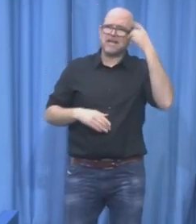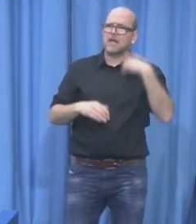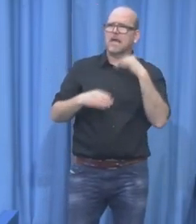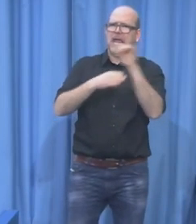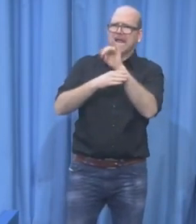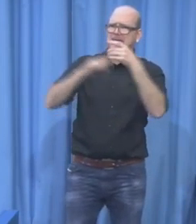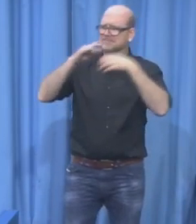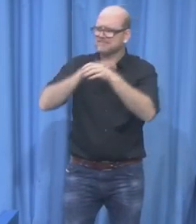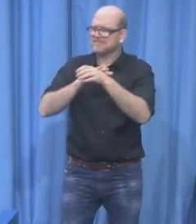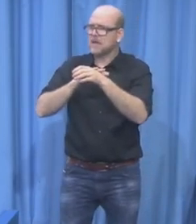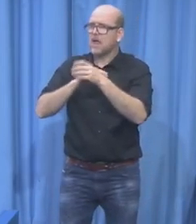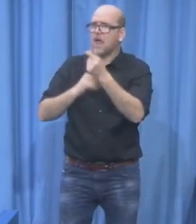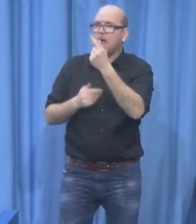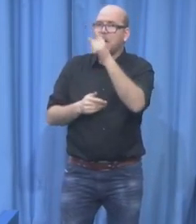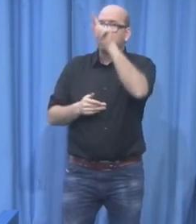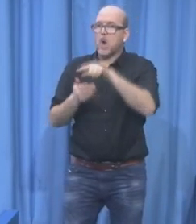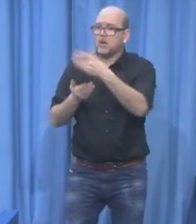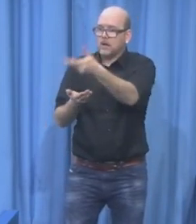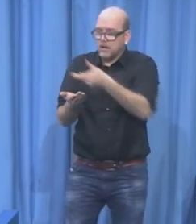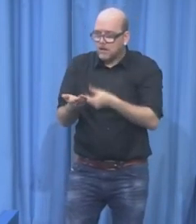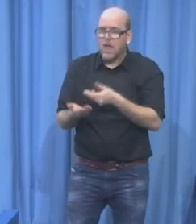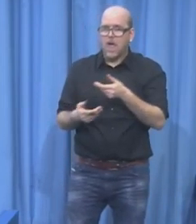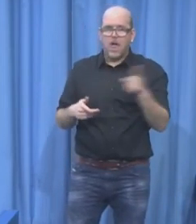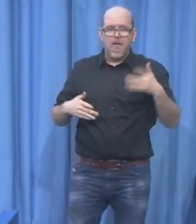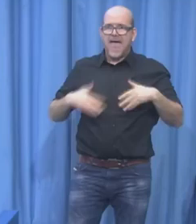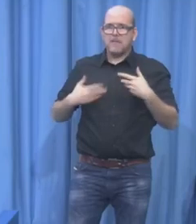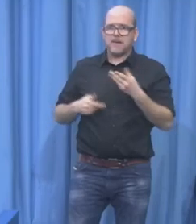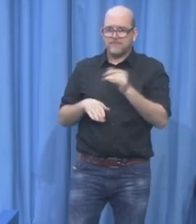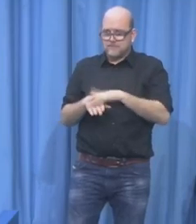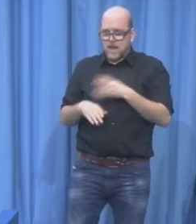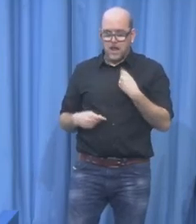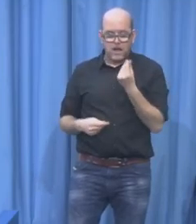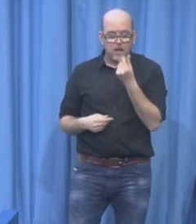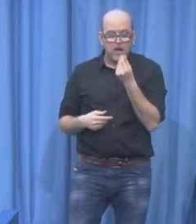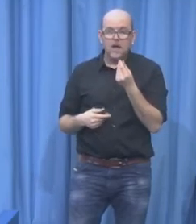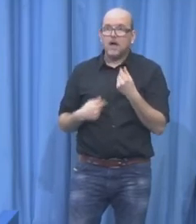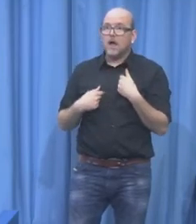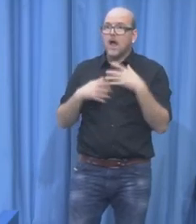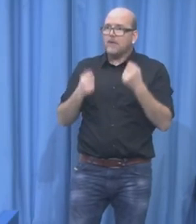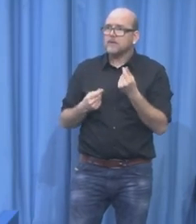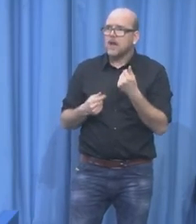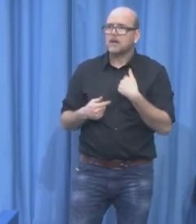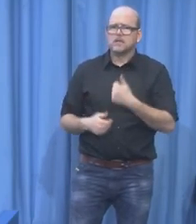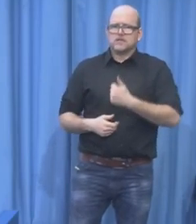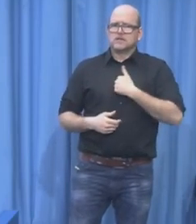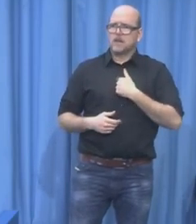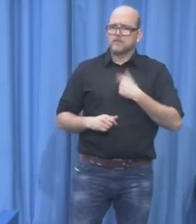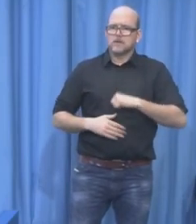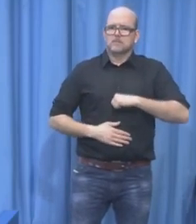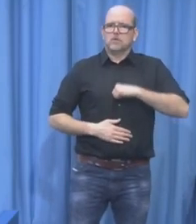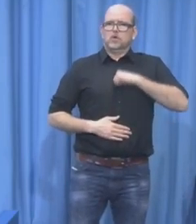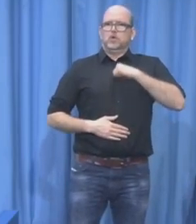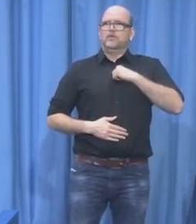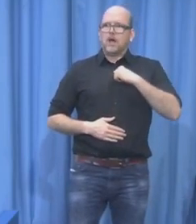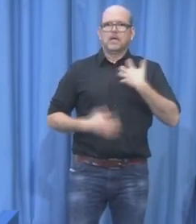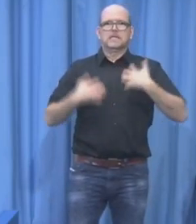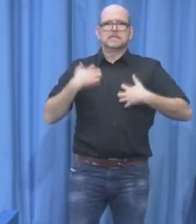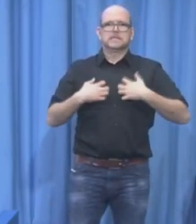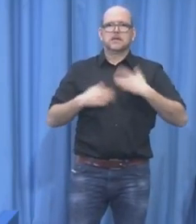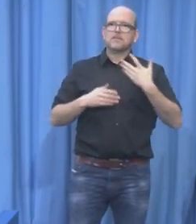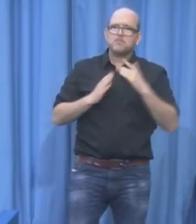teenagers want to spend their money on? The job coaches, this is really important to our program. The job coaches who are a part of our